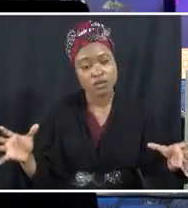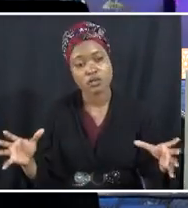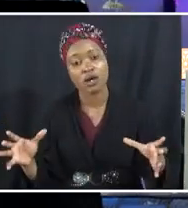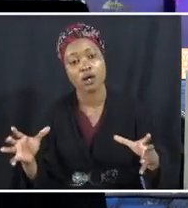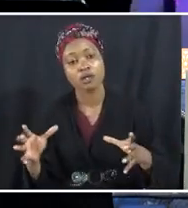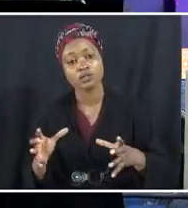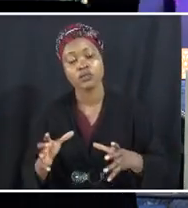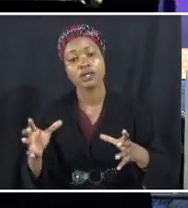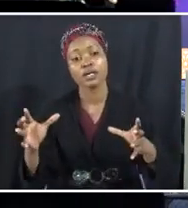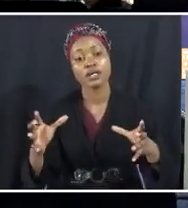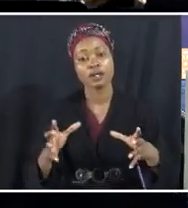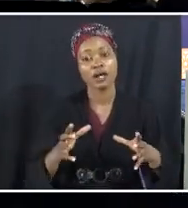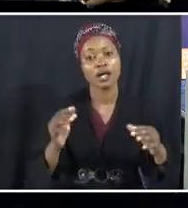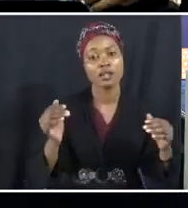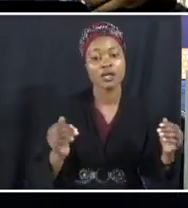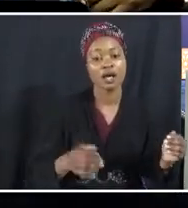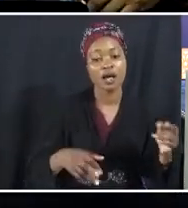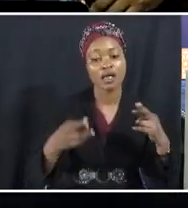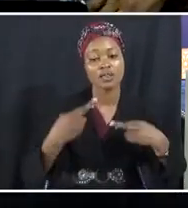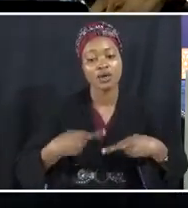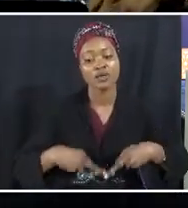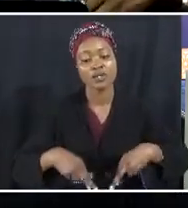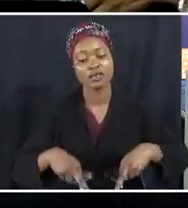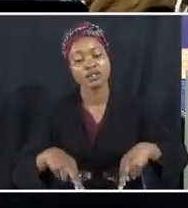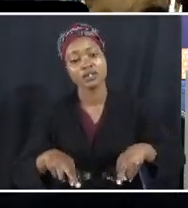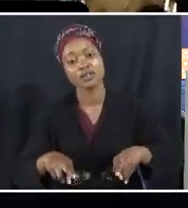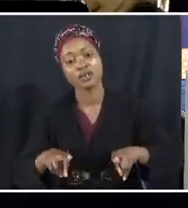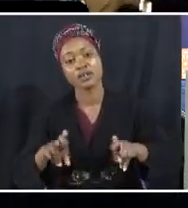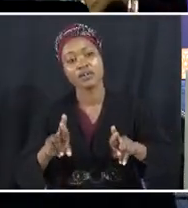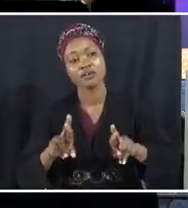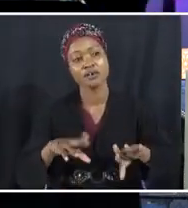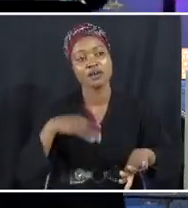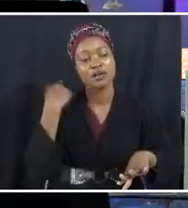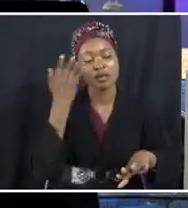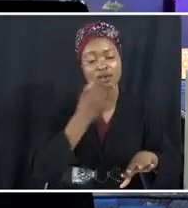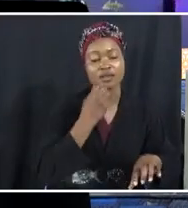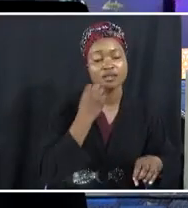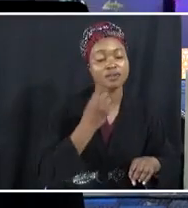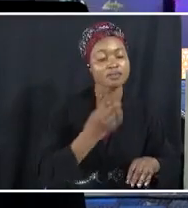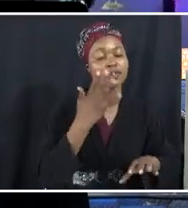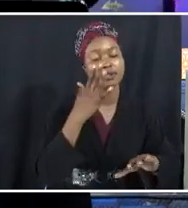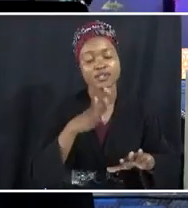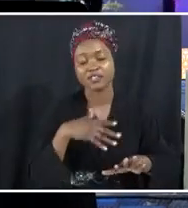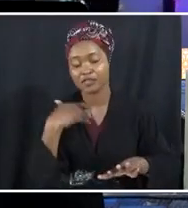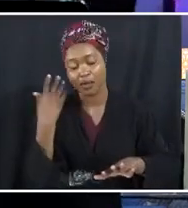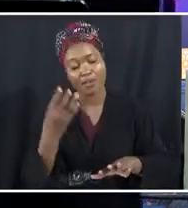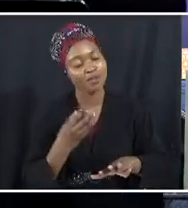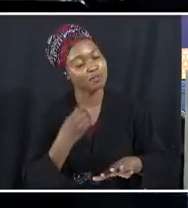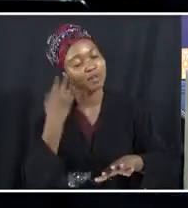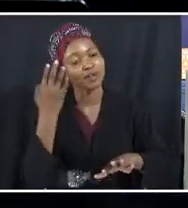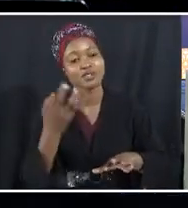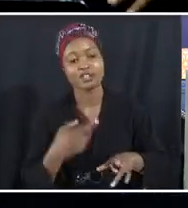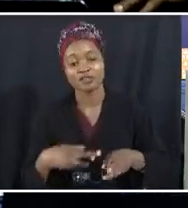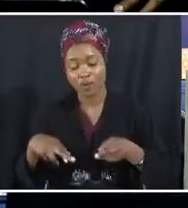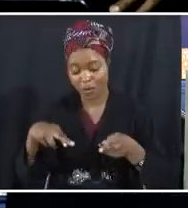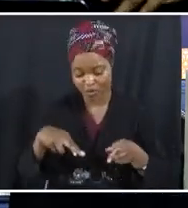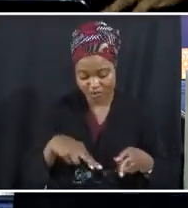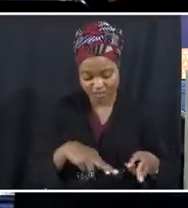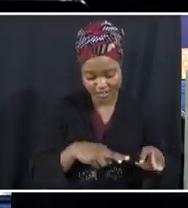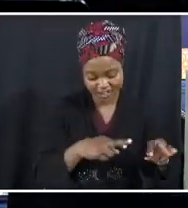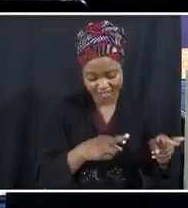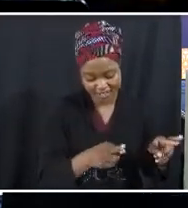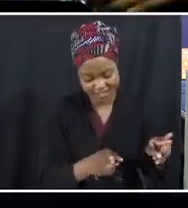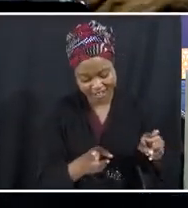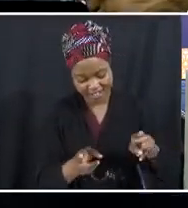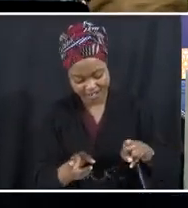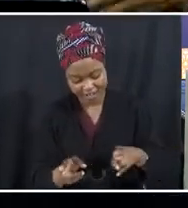days. Yes, we'll gather at the river, the beautiful